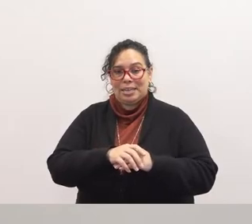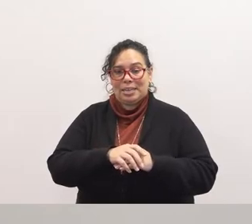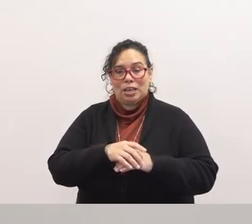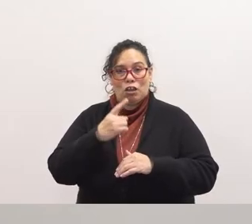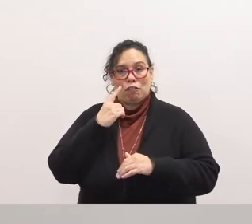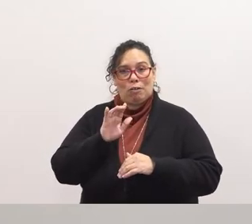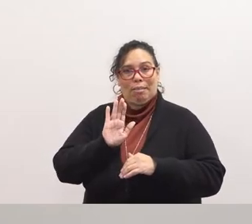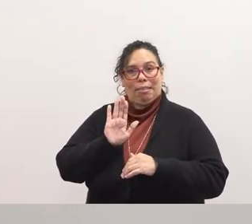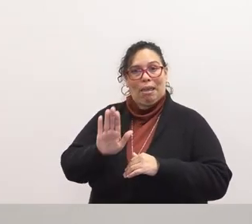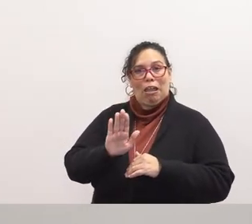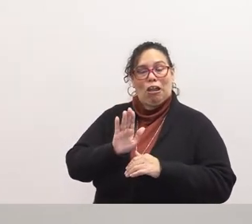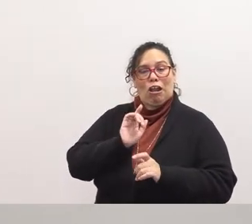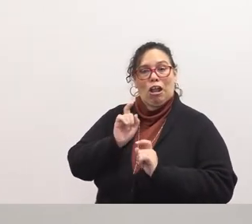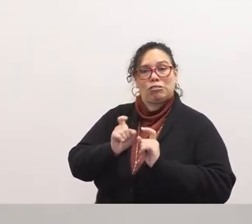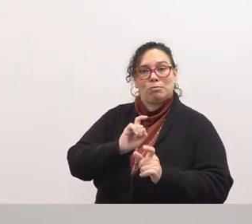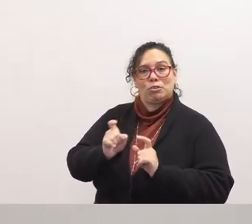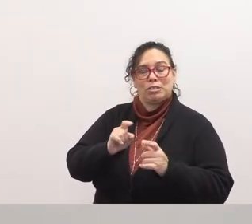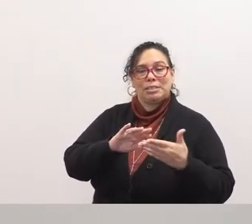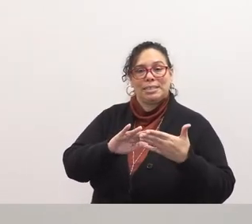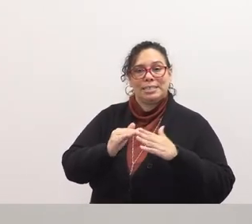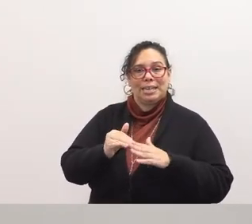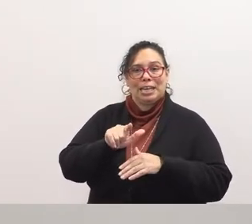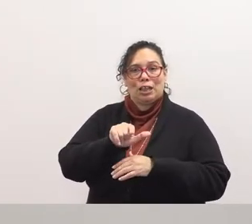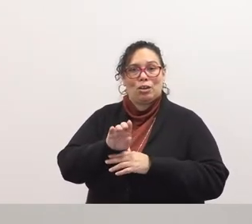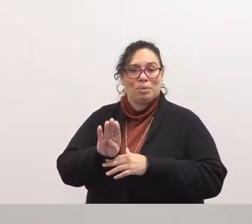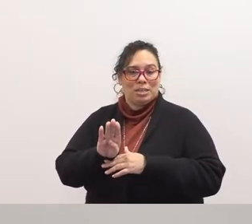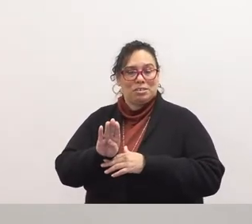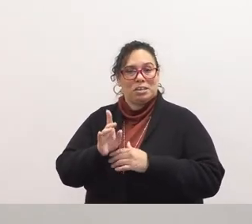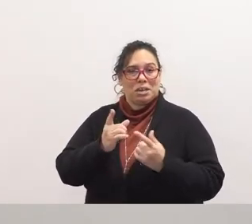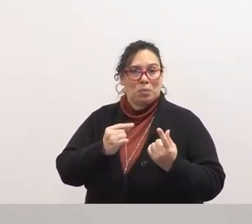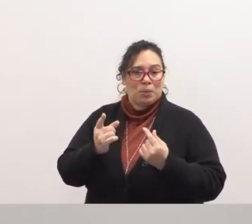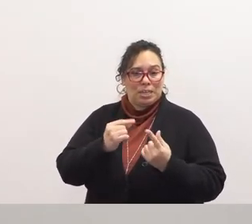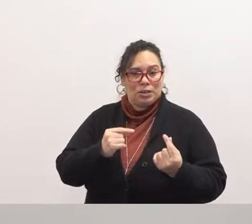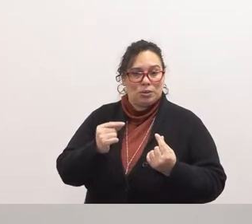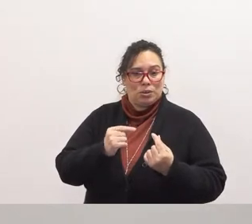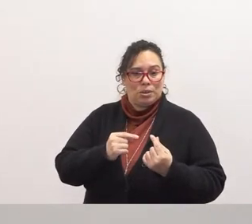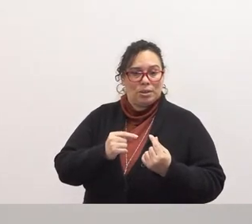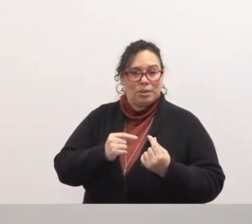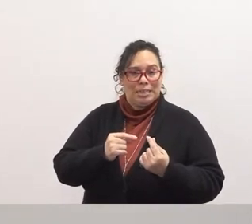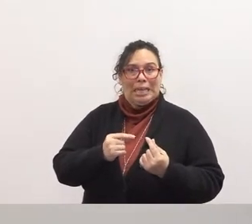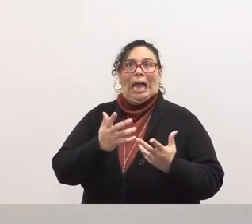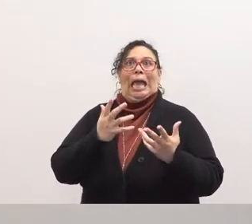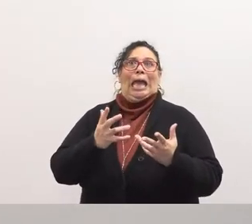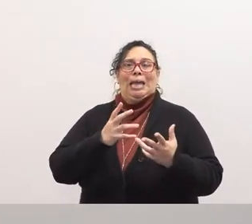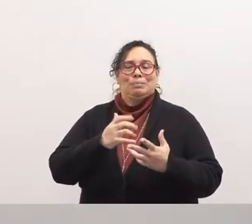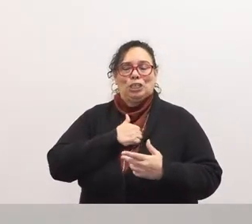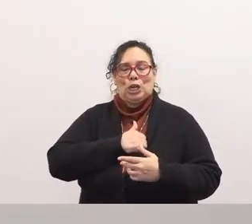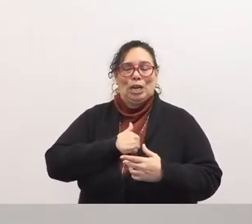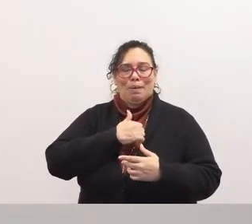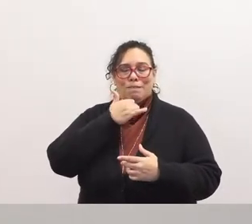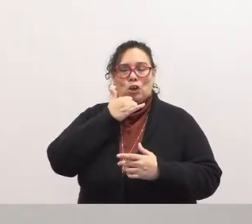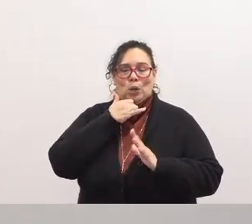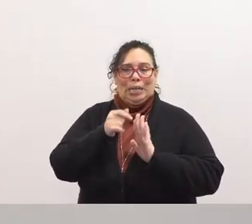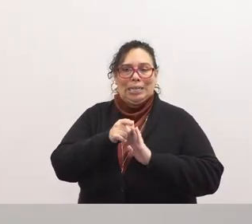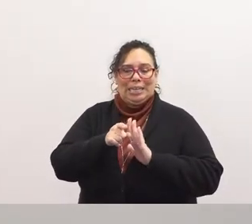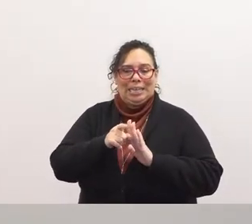for their contributions to the city of Long Beach and what it is that they do. I'm sorry, I keep turning this off.